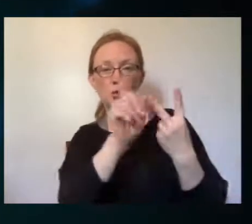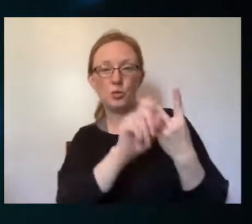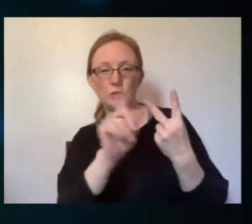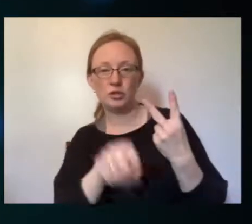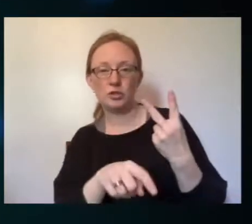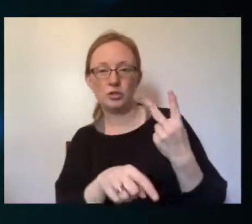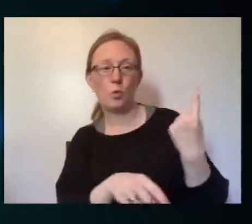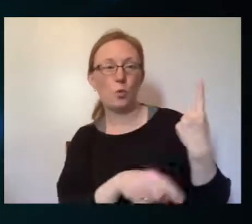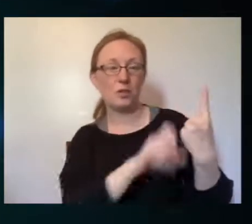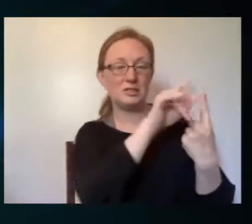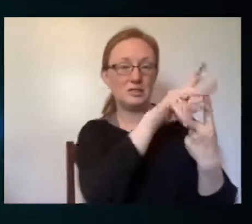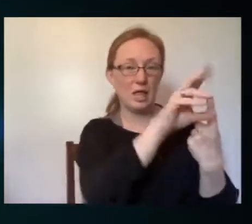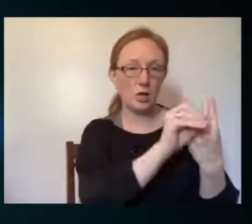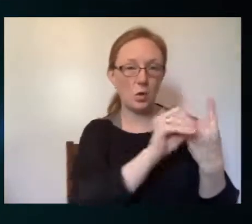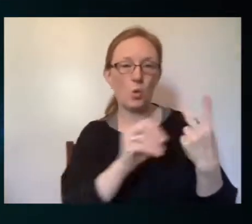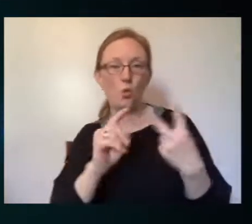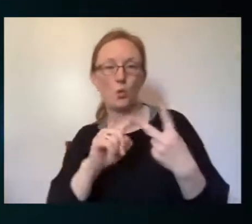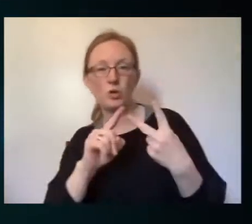one in Slido, one in chat.